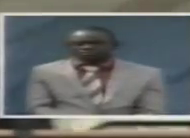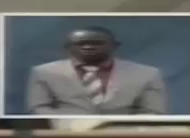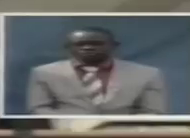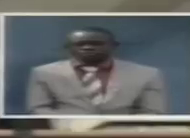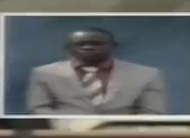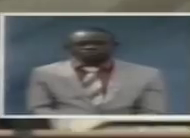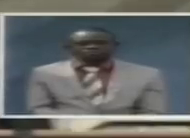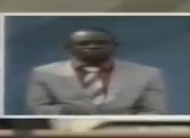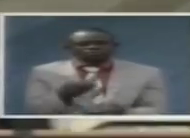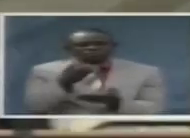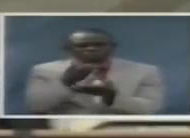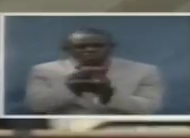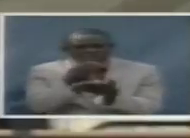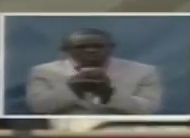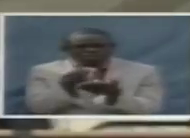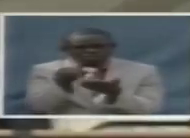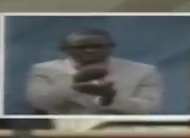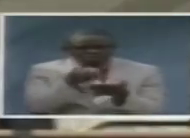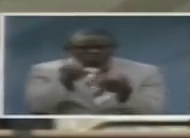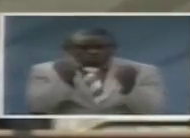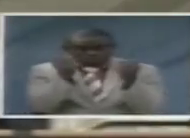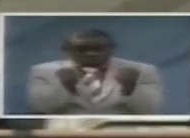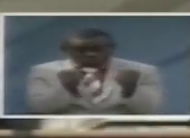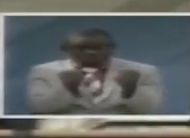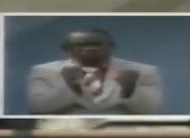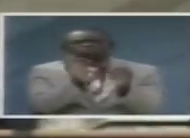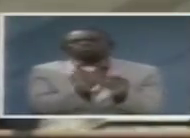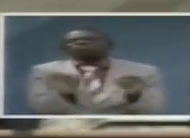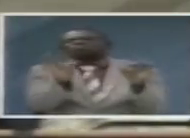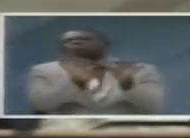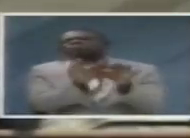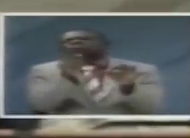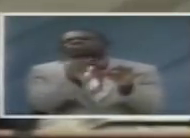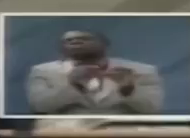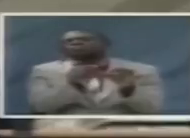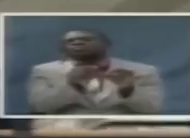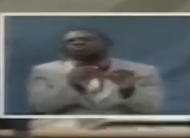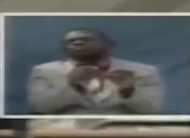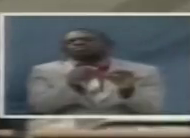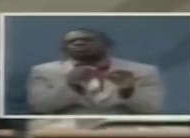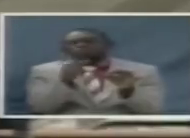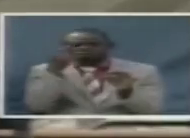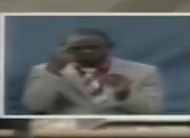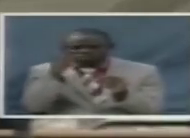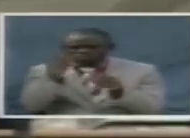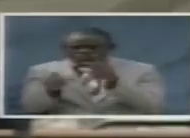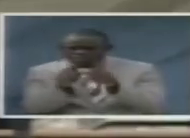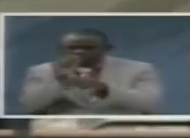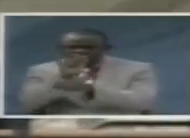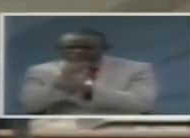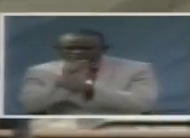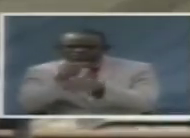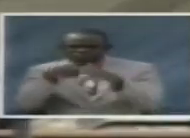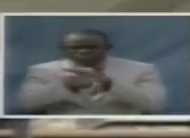accelerating fiscal fitness is critical for sustained inclusive growth, diversification, and job